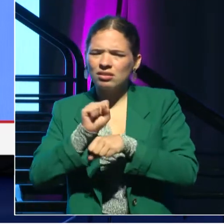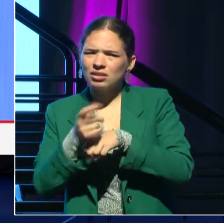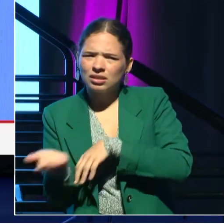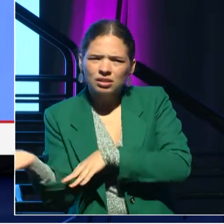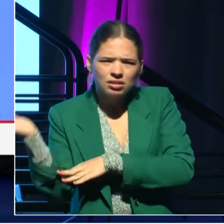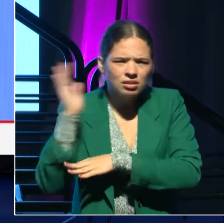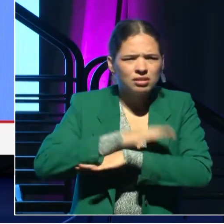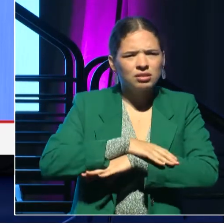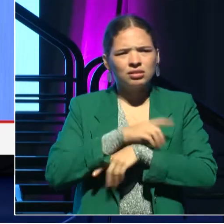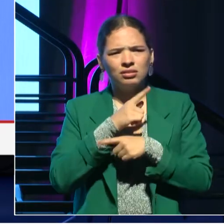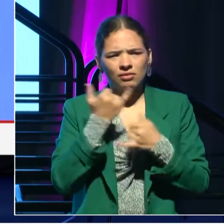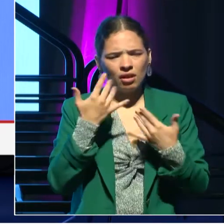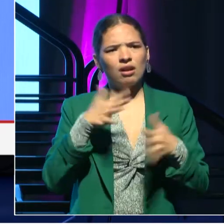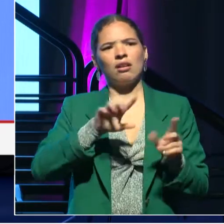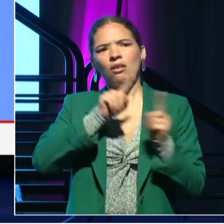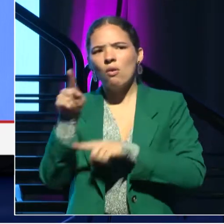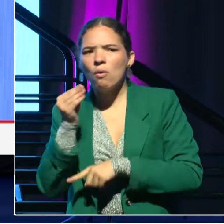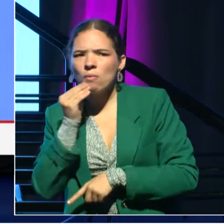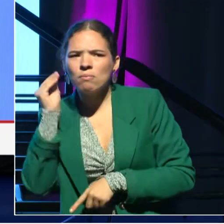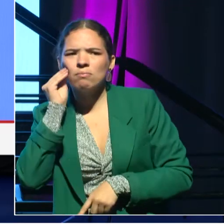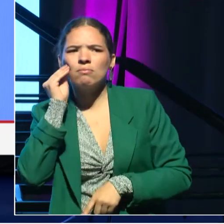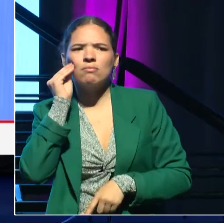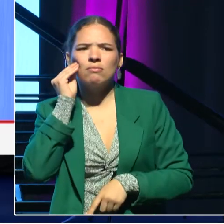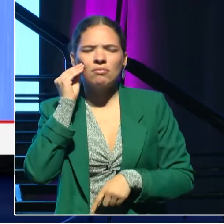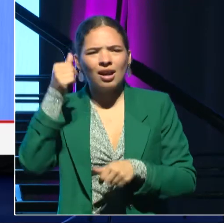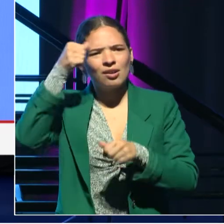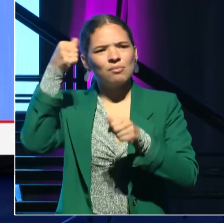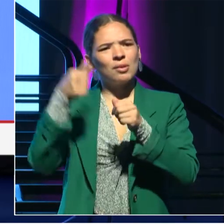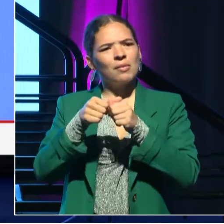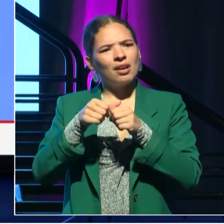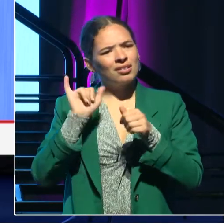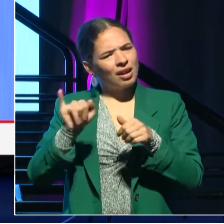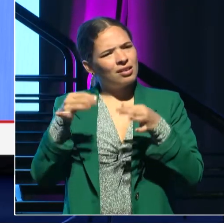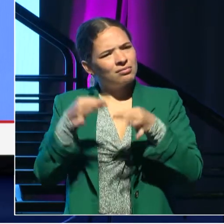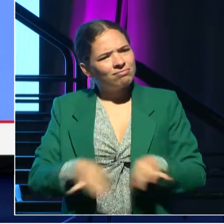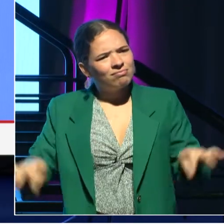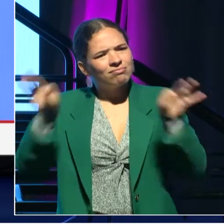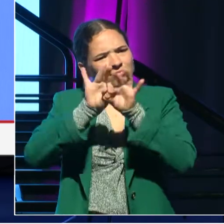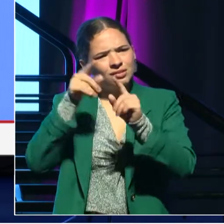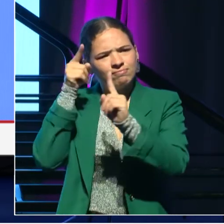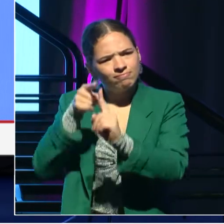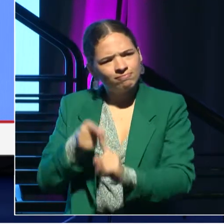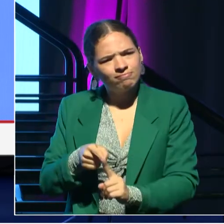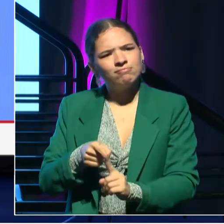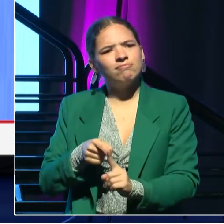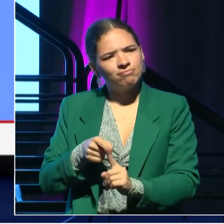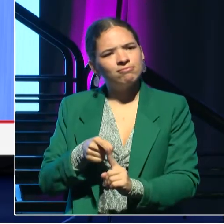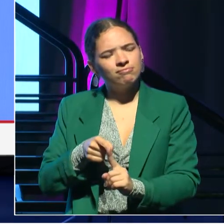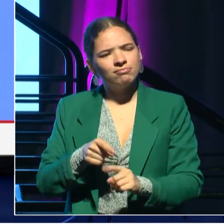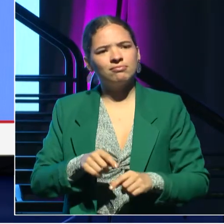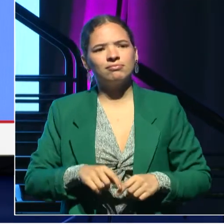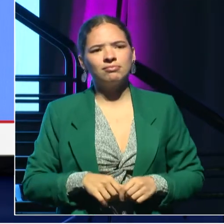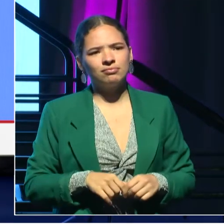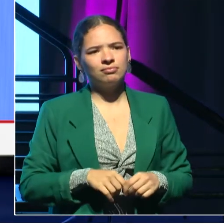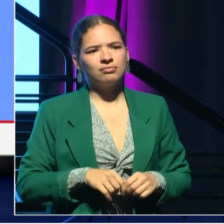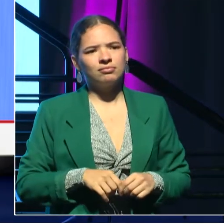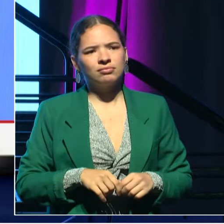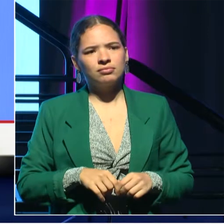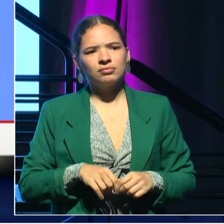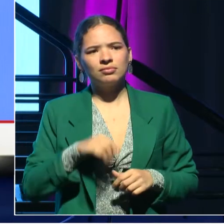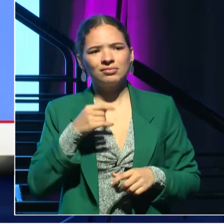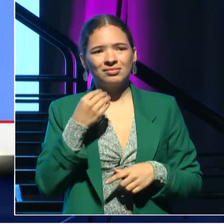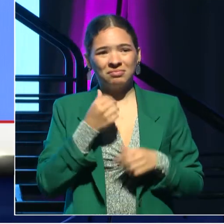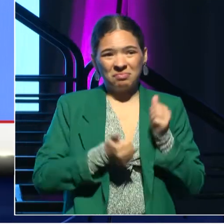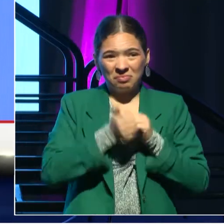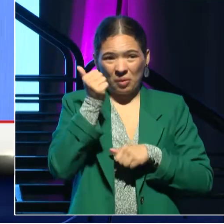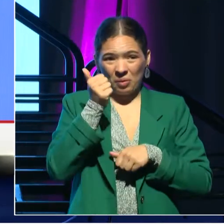that to all of us, it's very important roles that we have. In our children's eyes, we are just mom. Thank